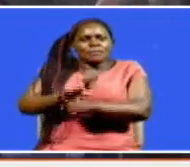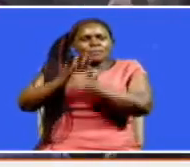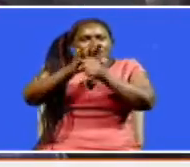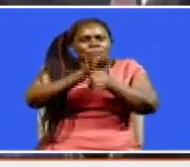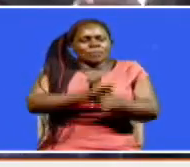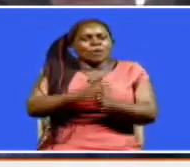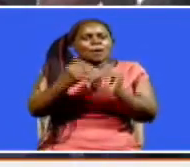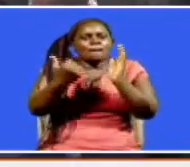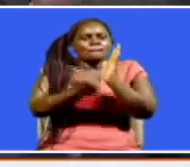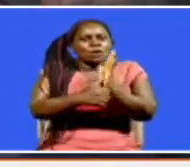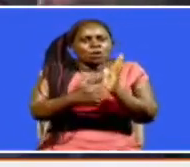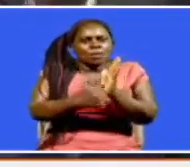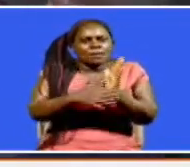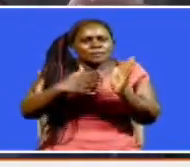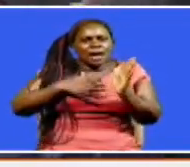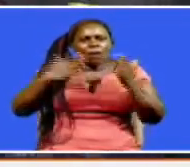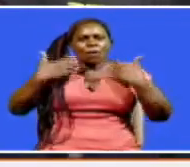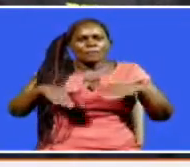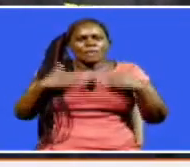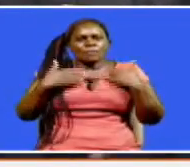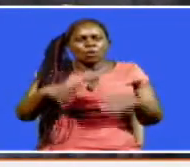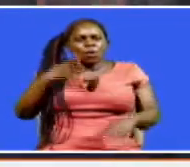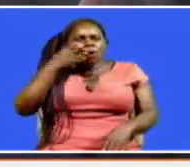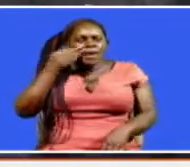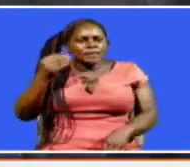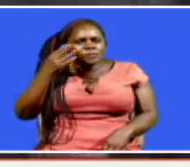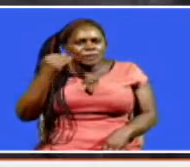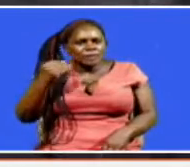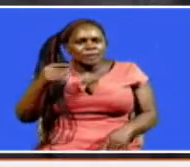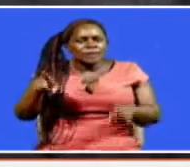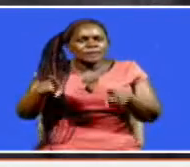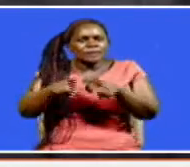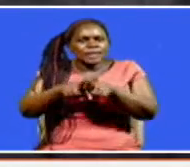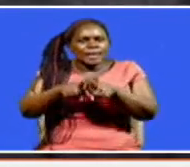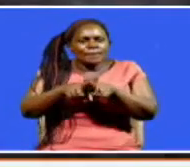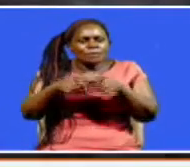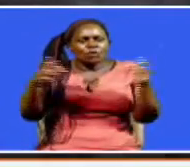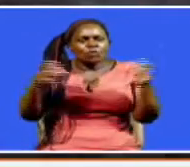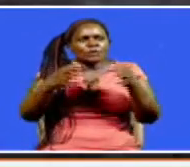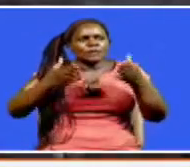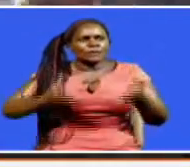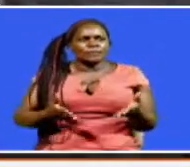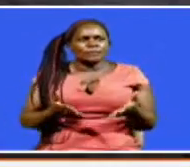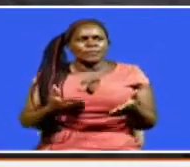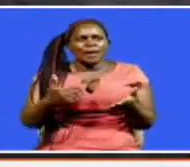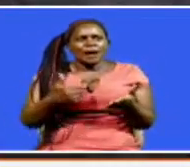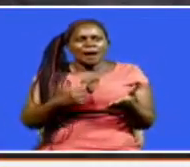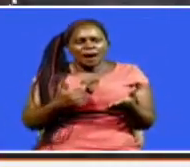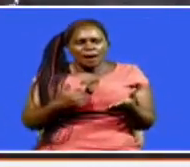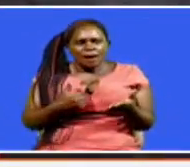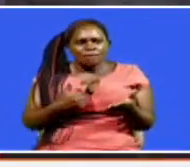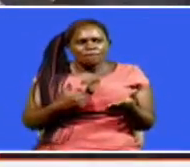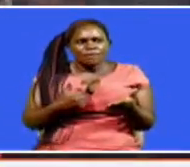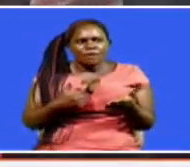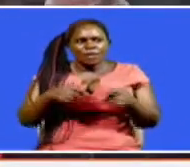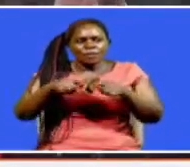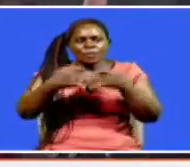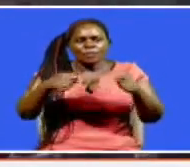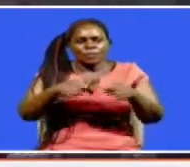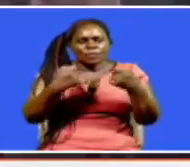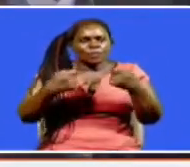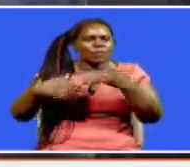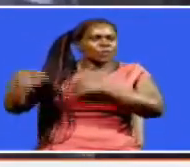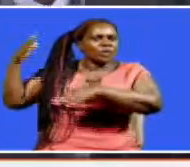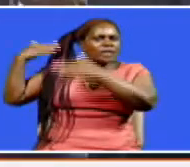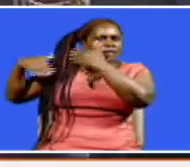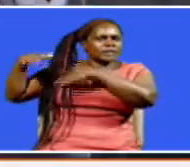the problems that our people met at that time. As the Kipsigis community, there has been a distorted history